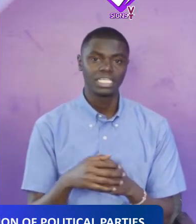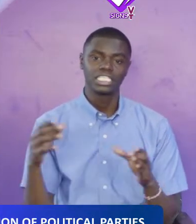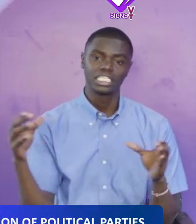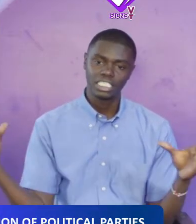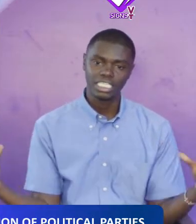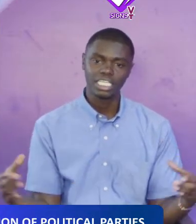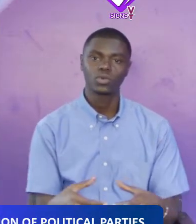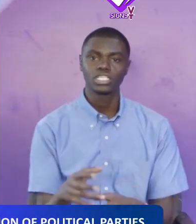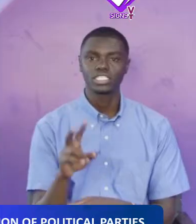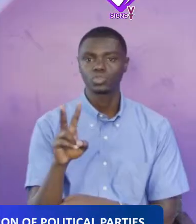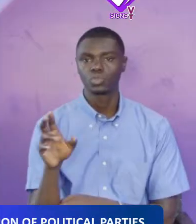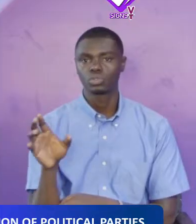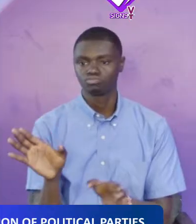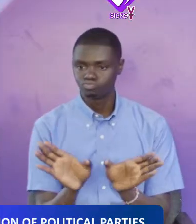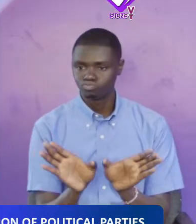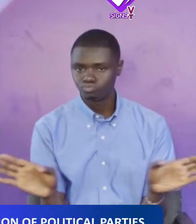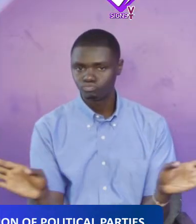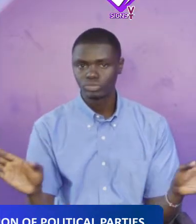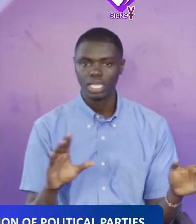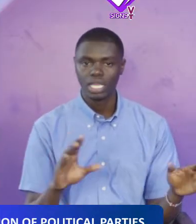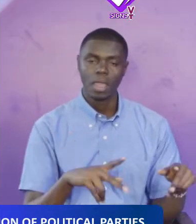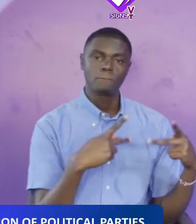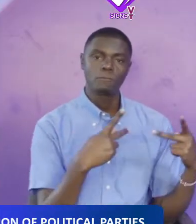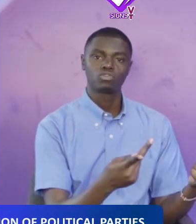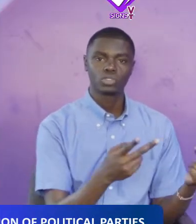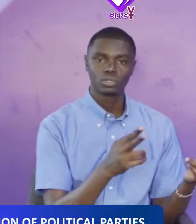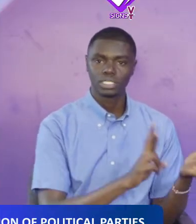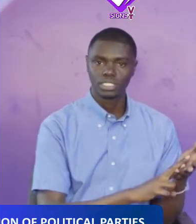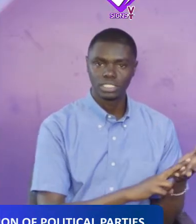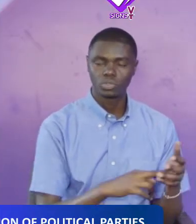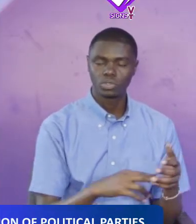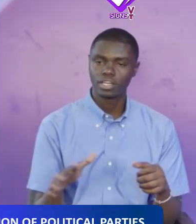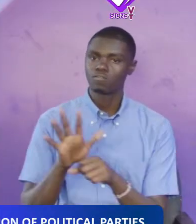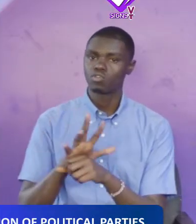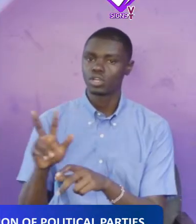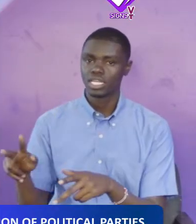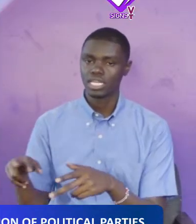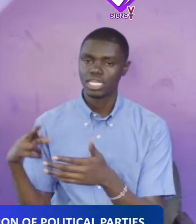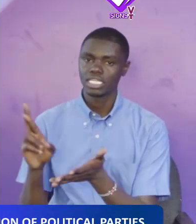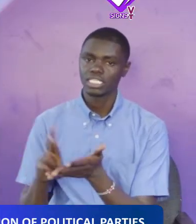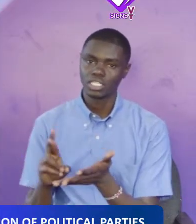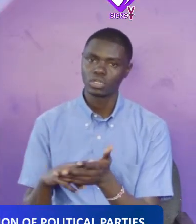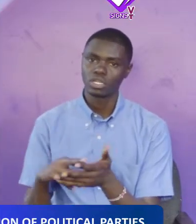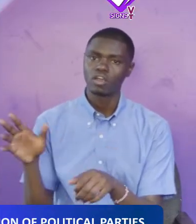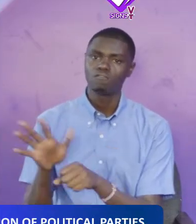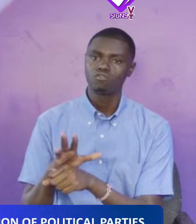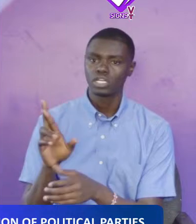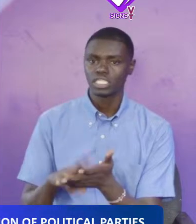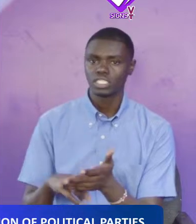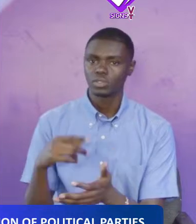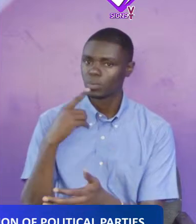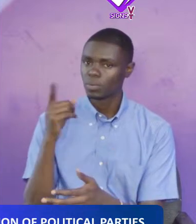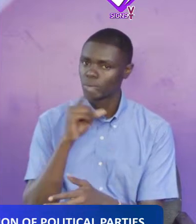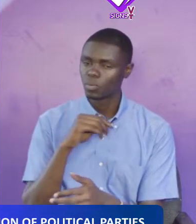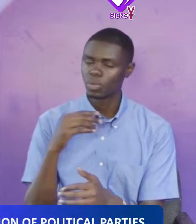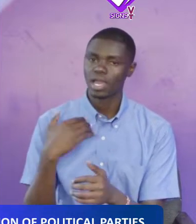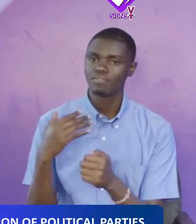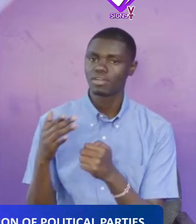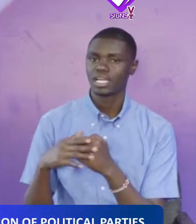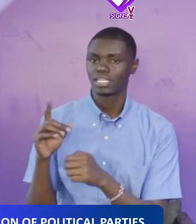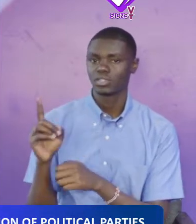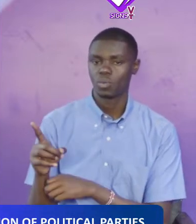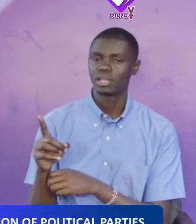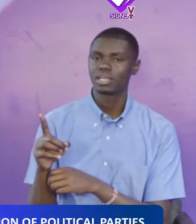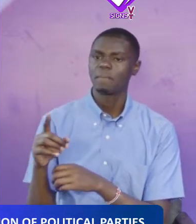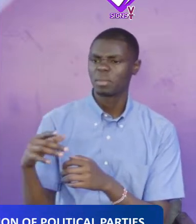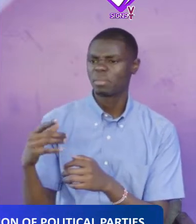2. There is provisional registration and there is full registration. Under full registration, I've already said we have 91, adding to 92 in the next